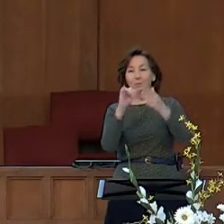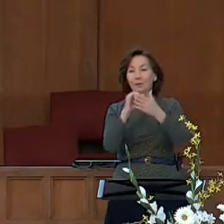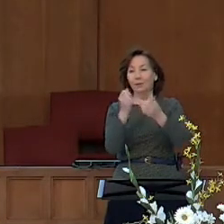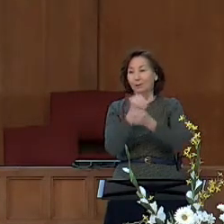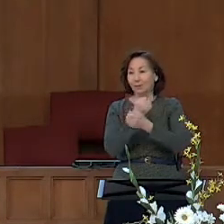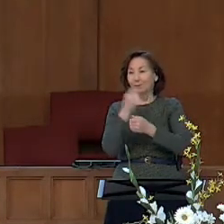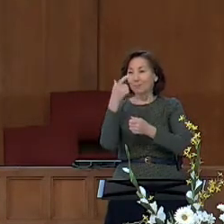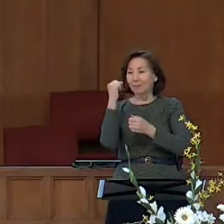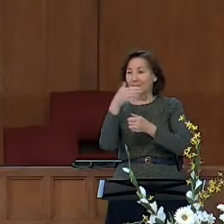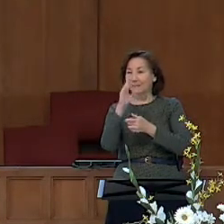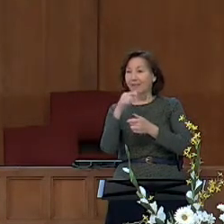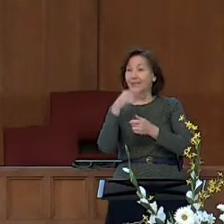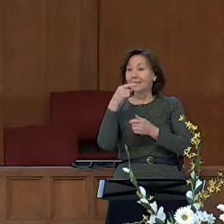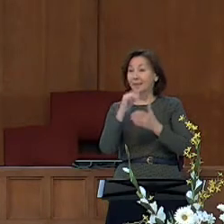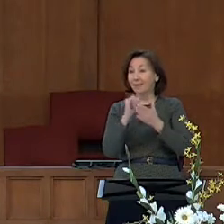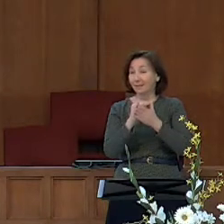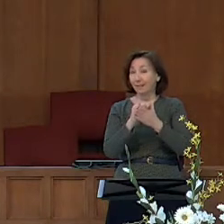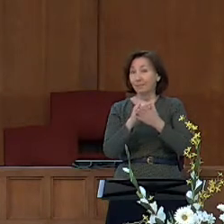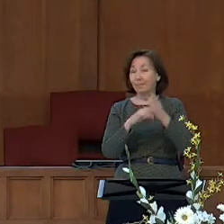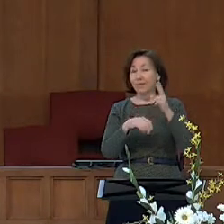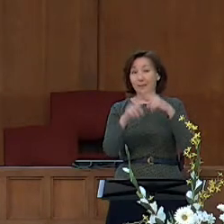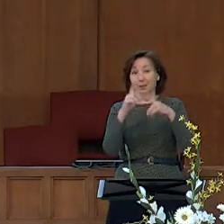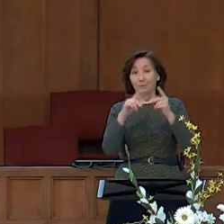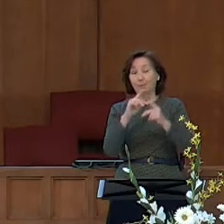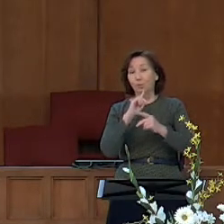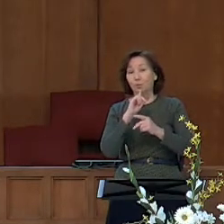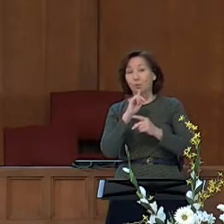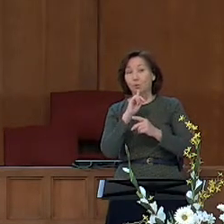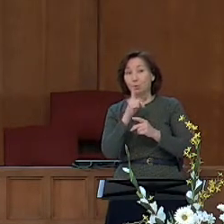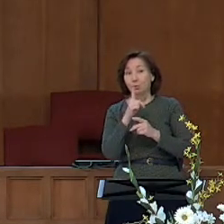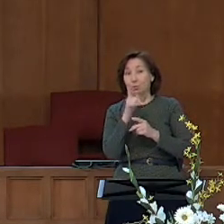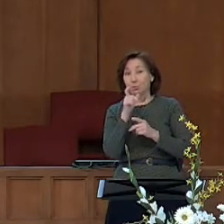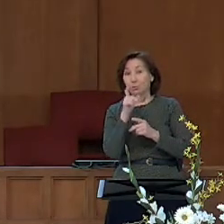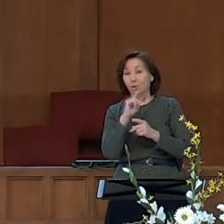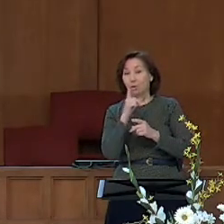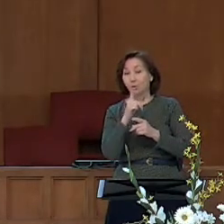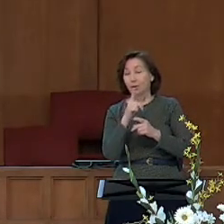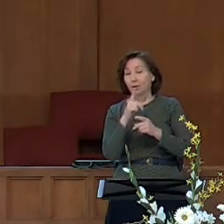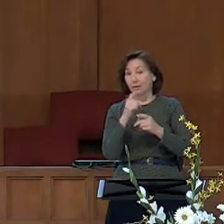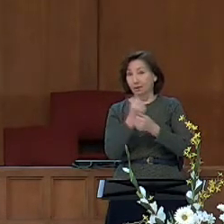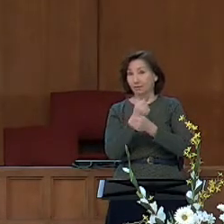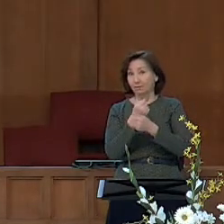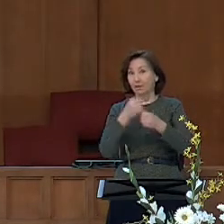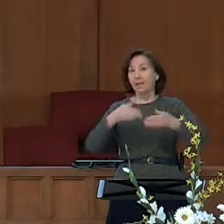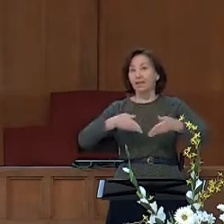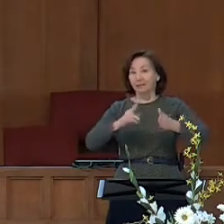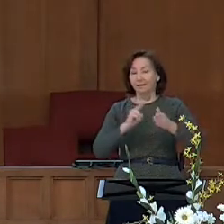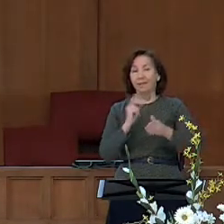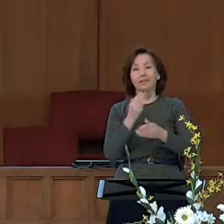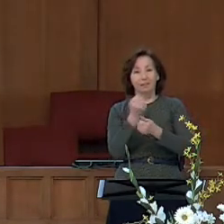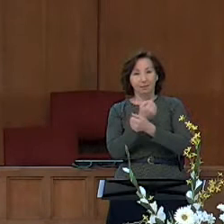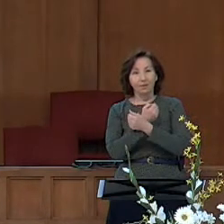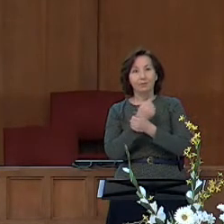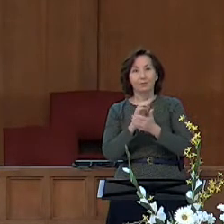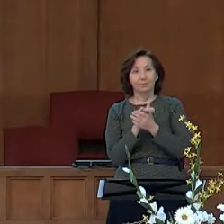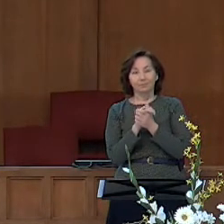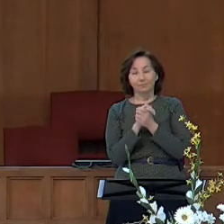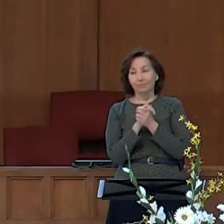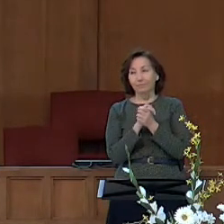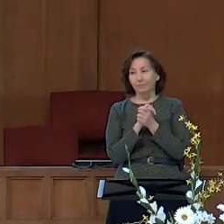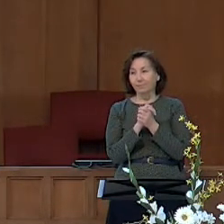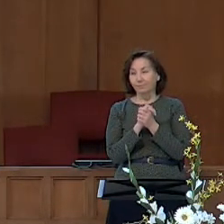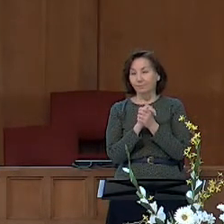because God is saying that those who are loved, let us love. Let us love. And